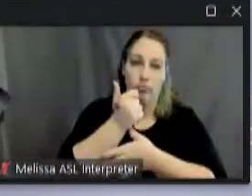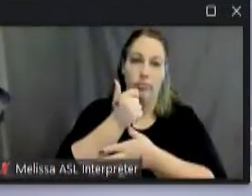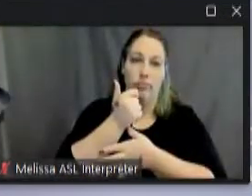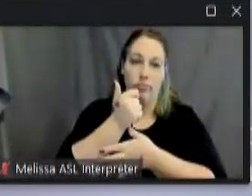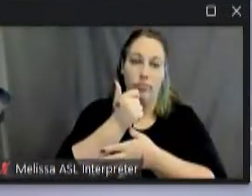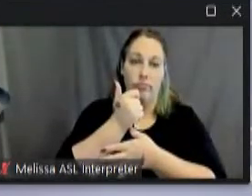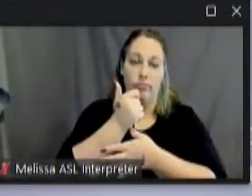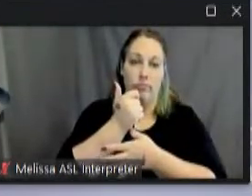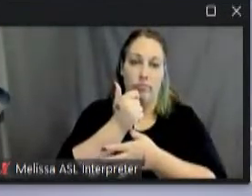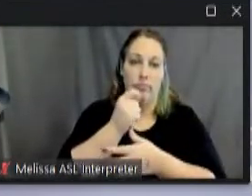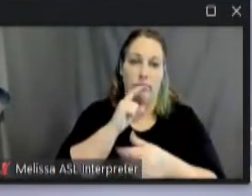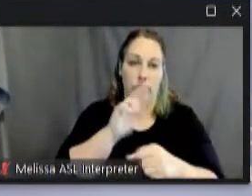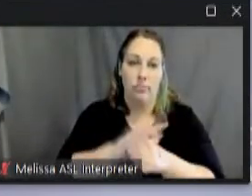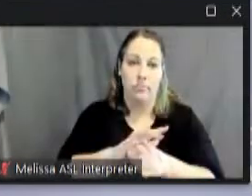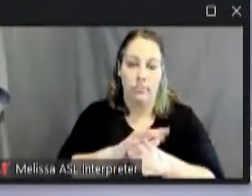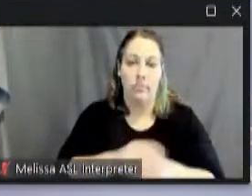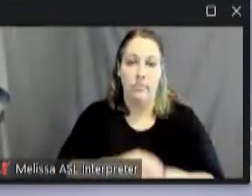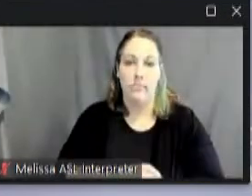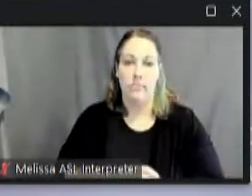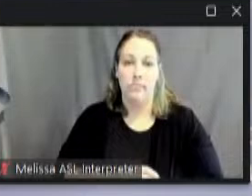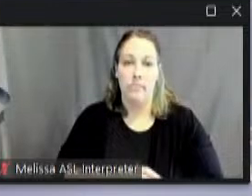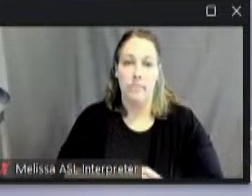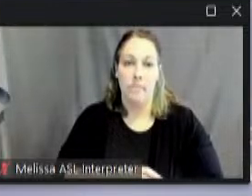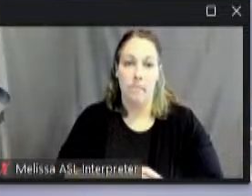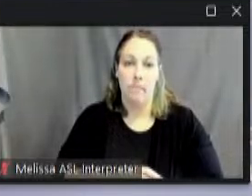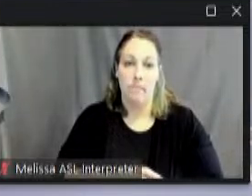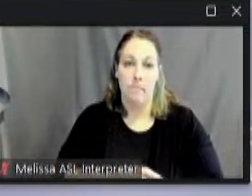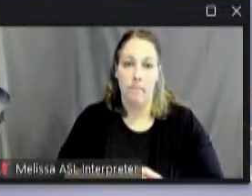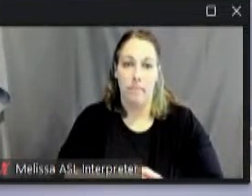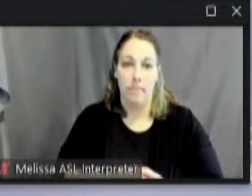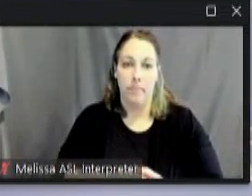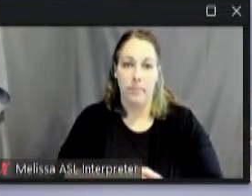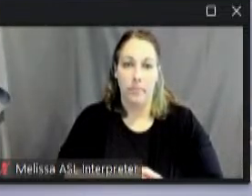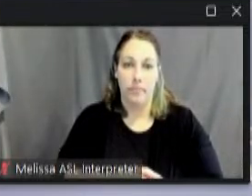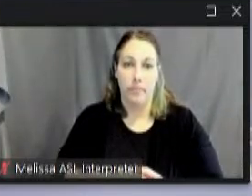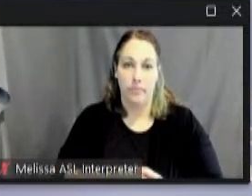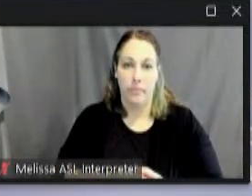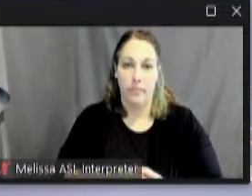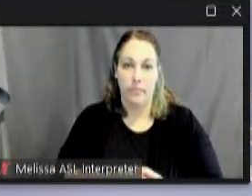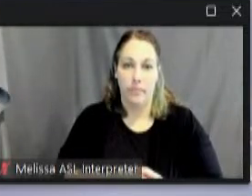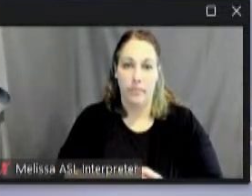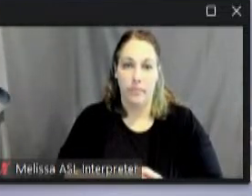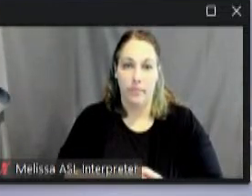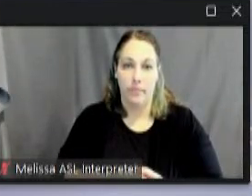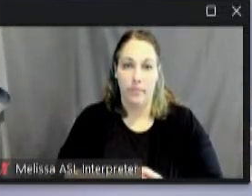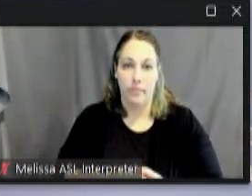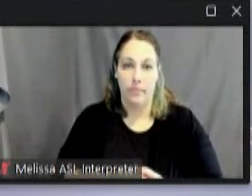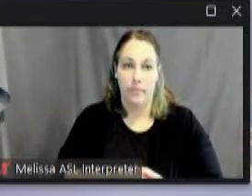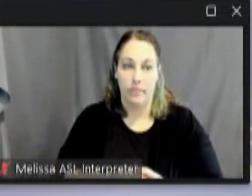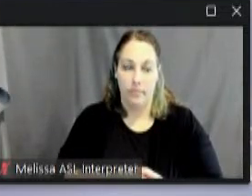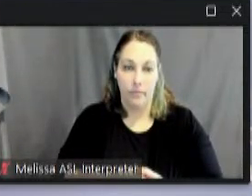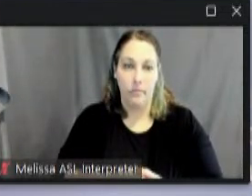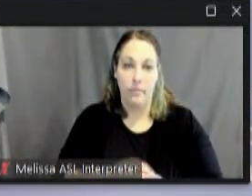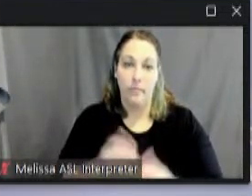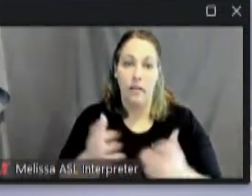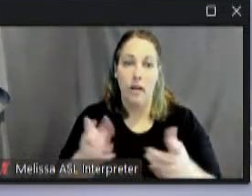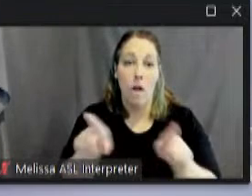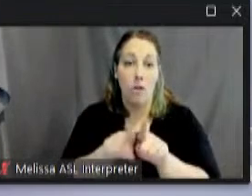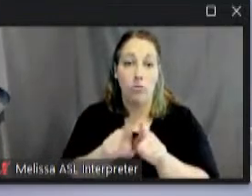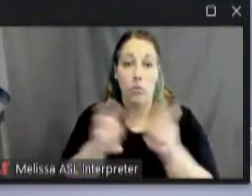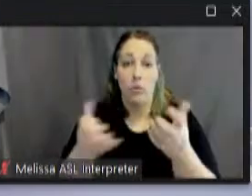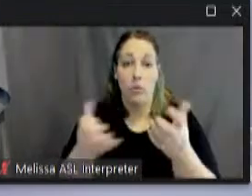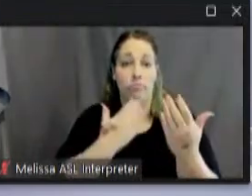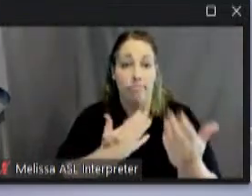through all of the rapporteurships involved. I would also like to thank the